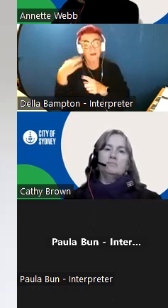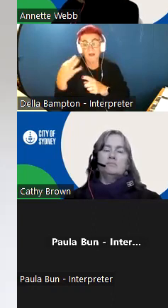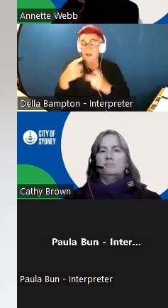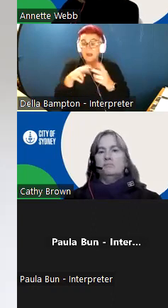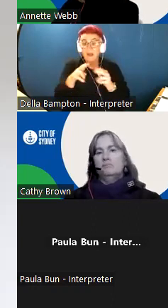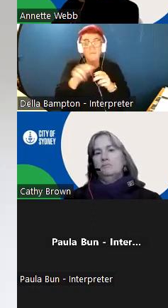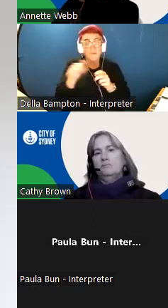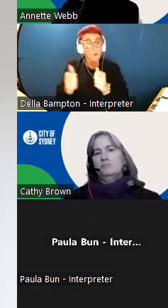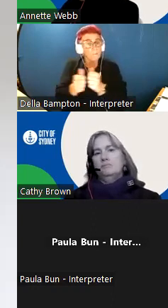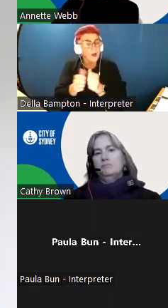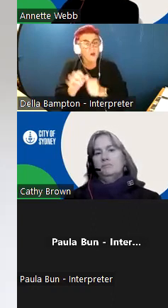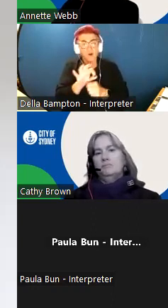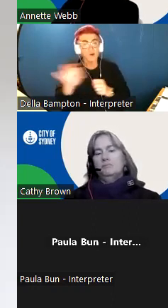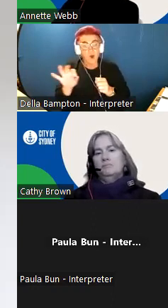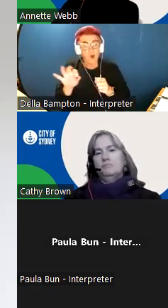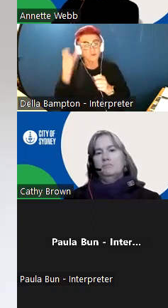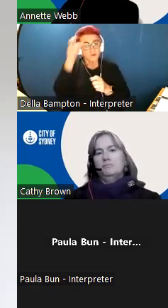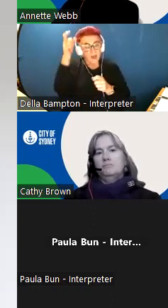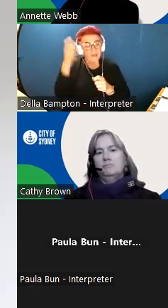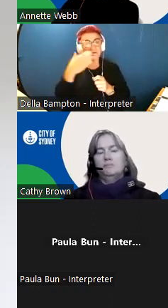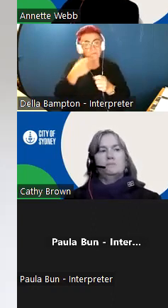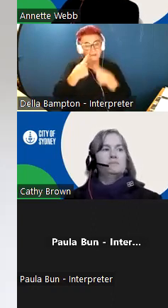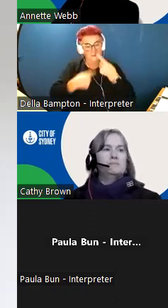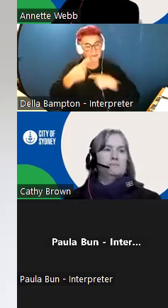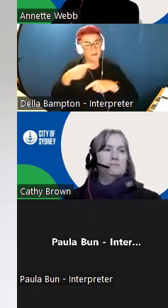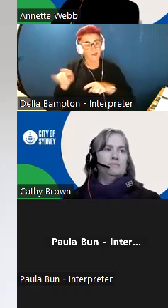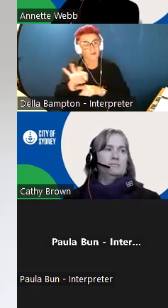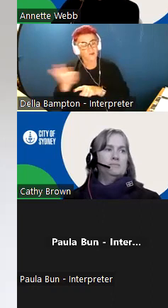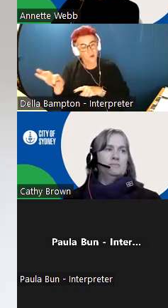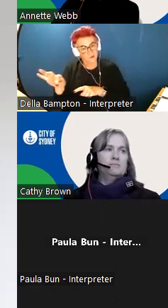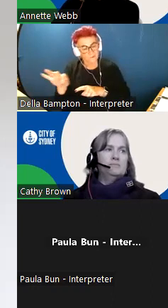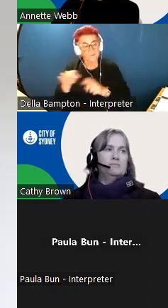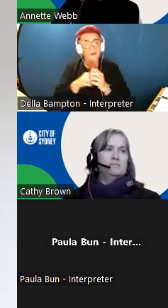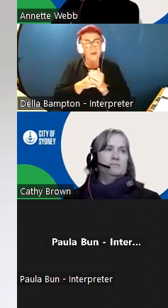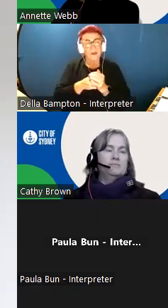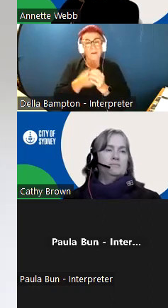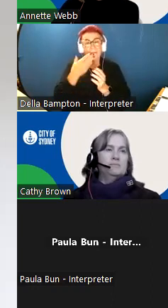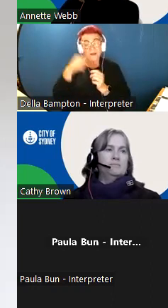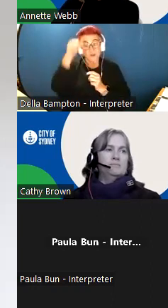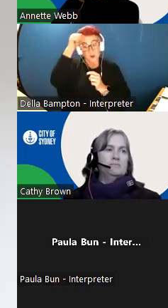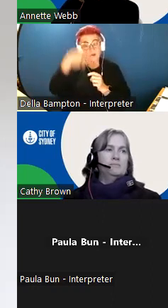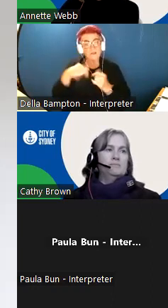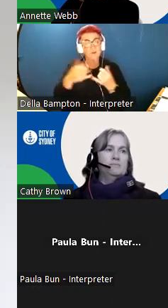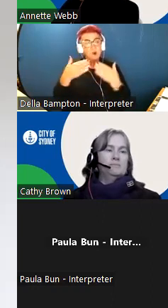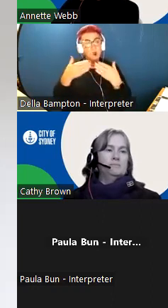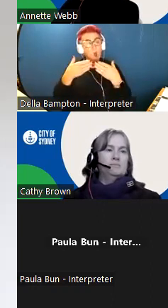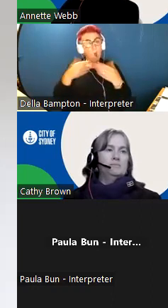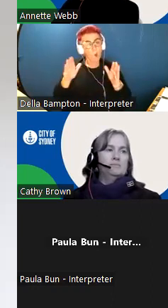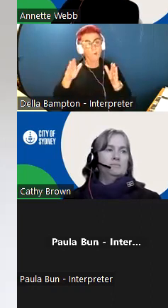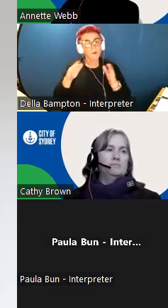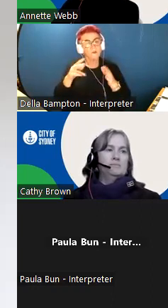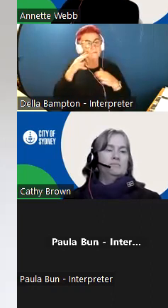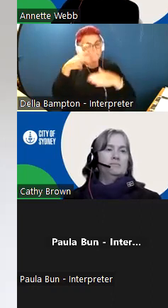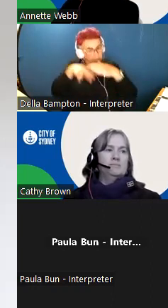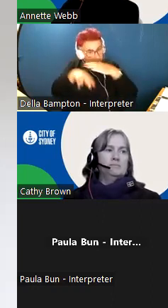then it's important to disclose this in your initial application. Please know that this is an open and transparent competitive grant